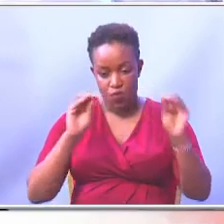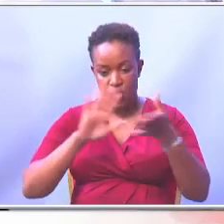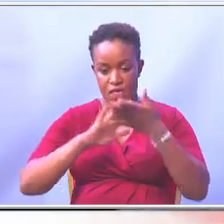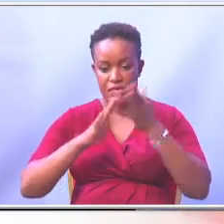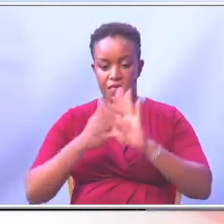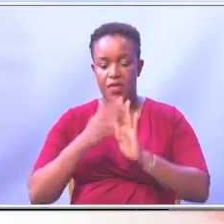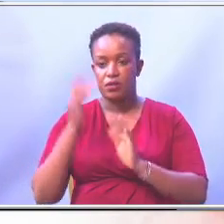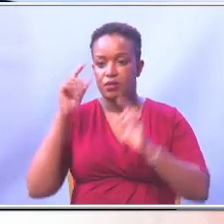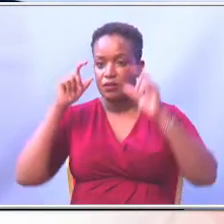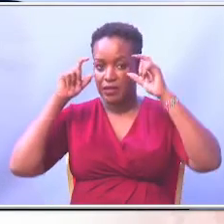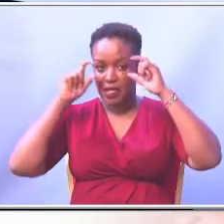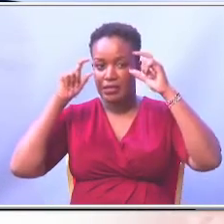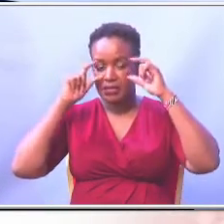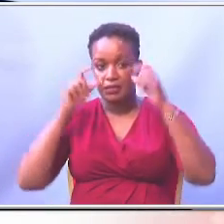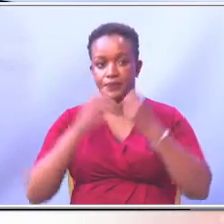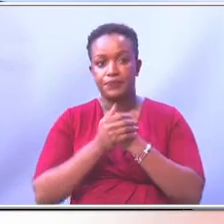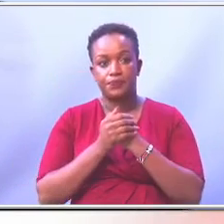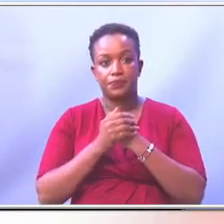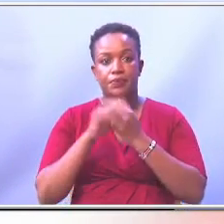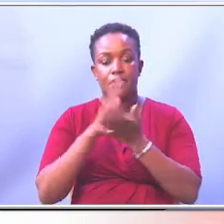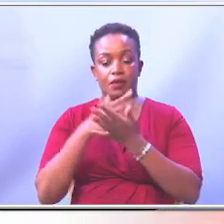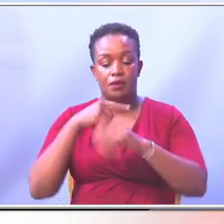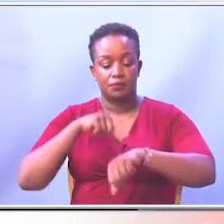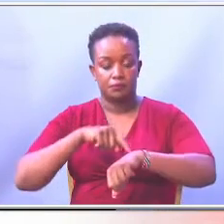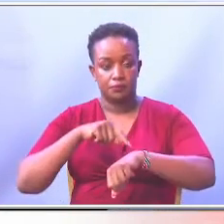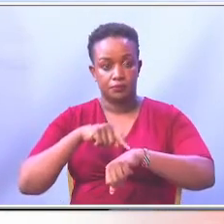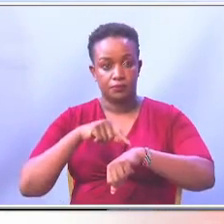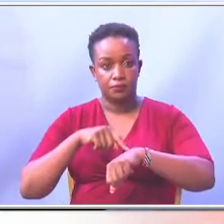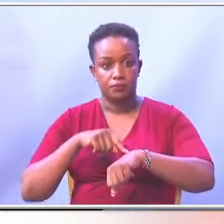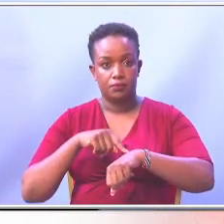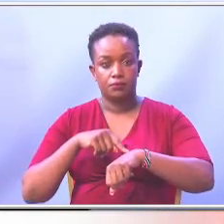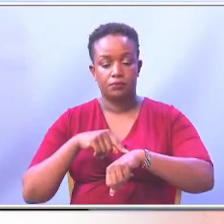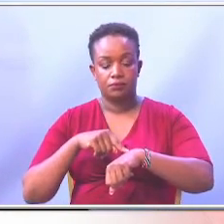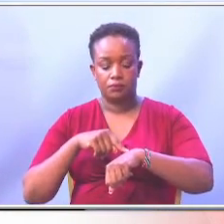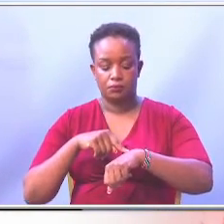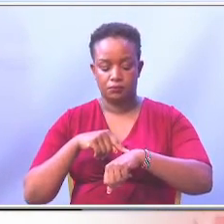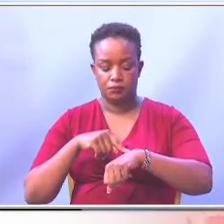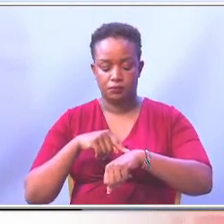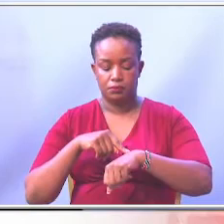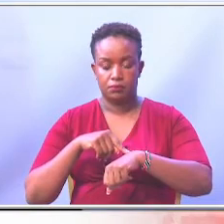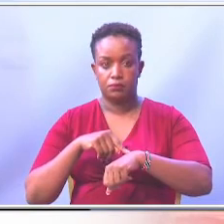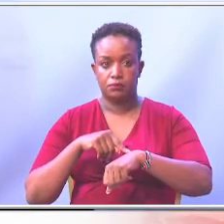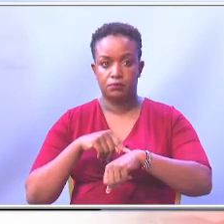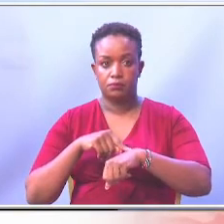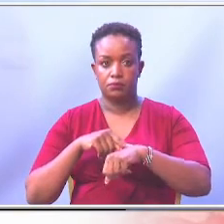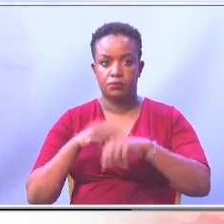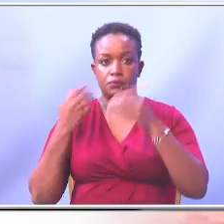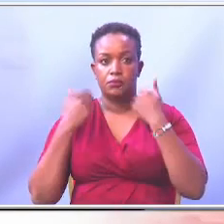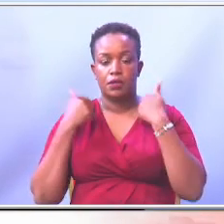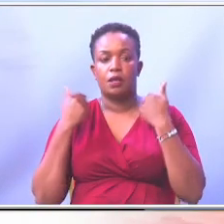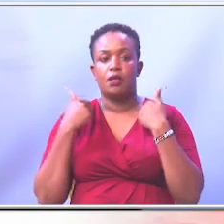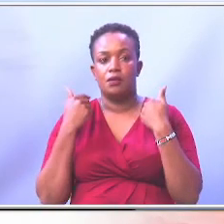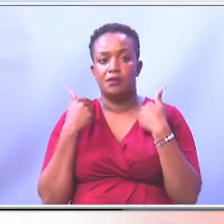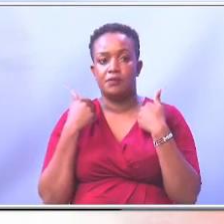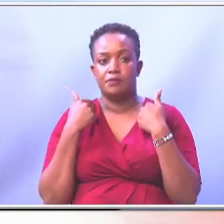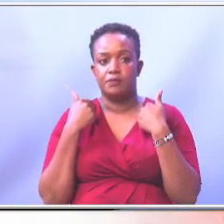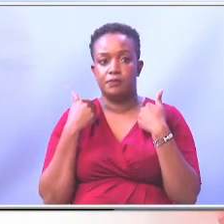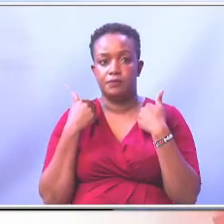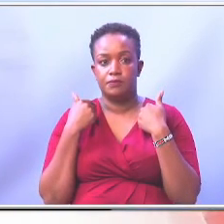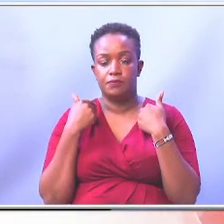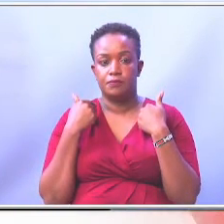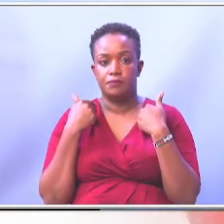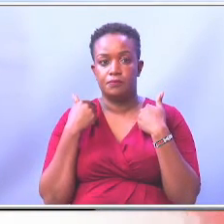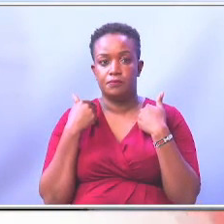glasses. Sometimes watu confused. Kuna myth uko nje ya kwamba watu tunavaa miwani kama hii sisi ni geek, sisi